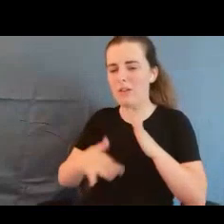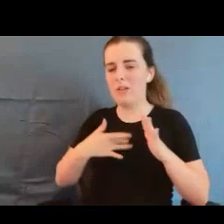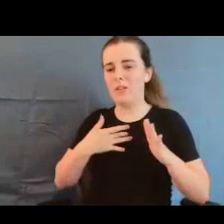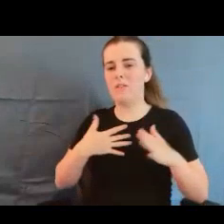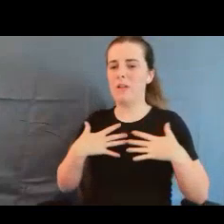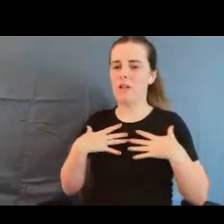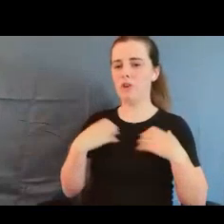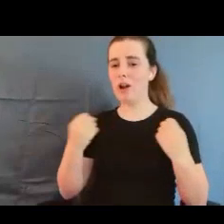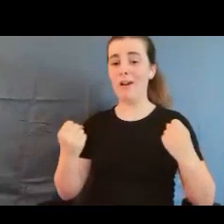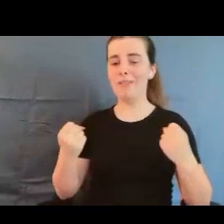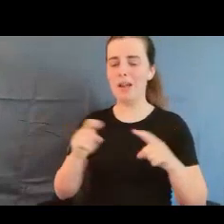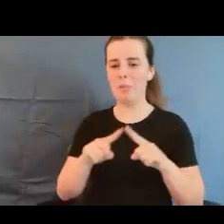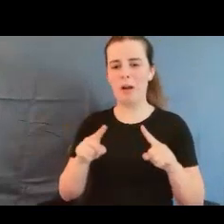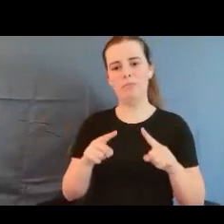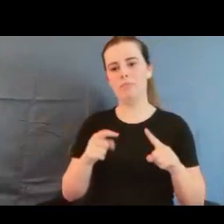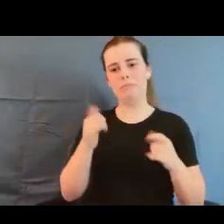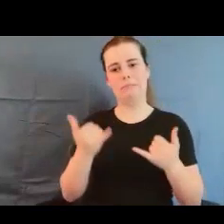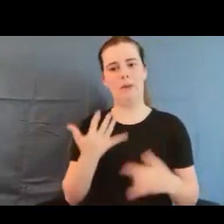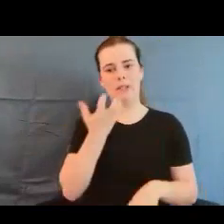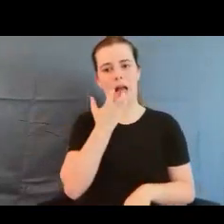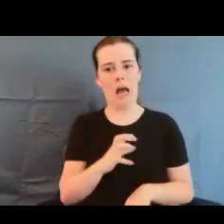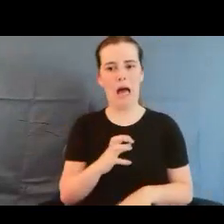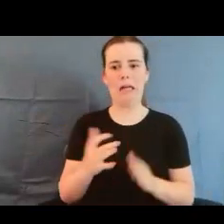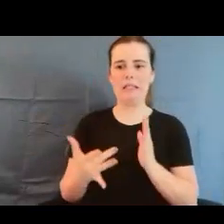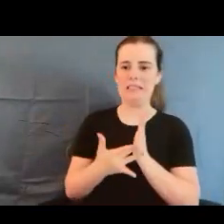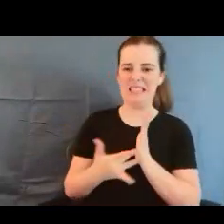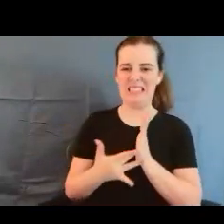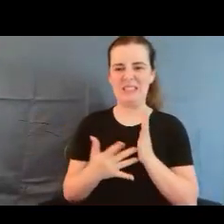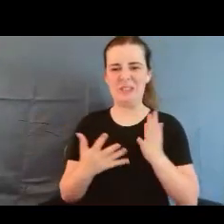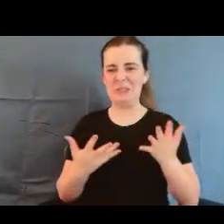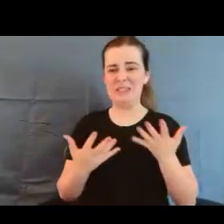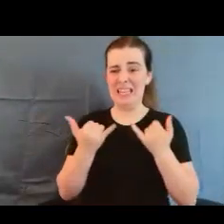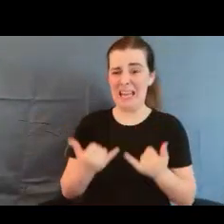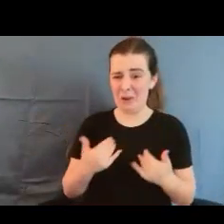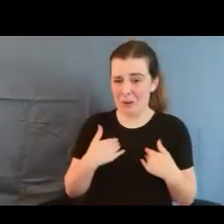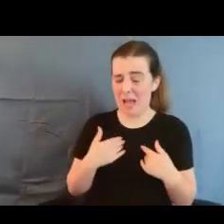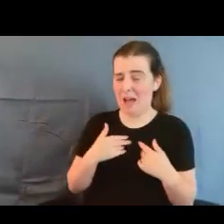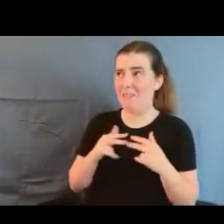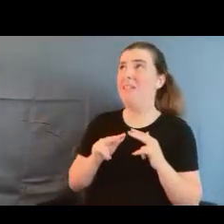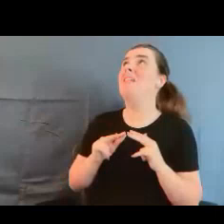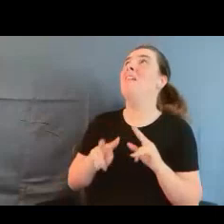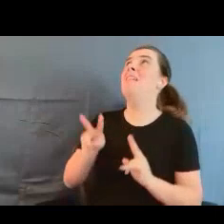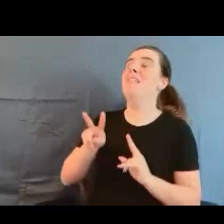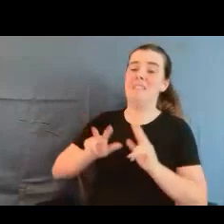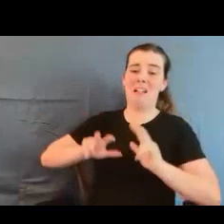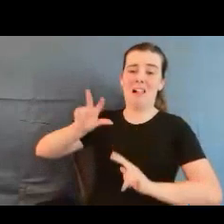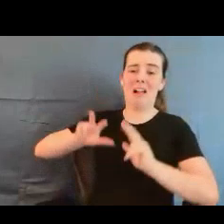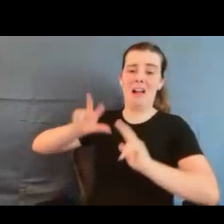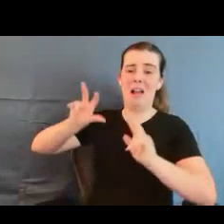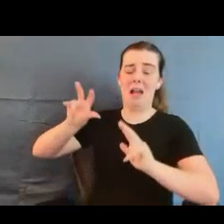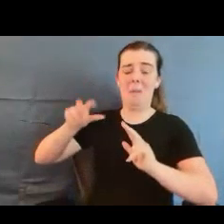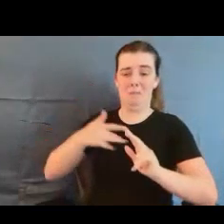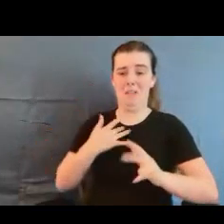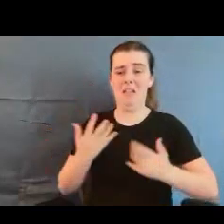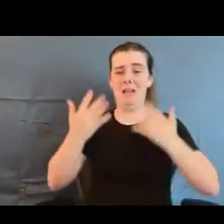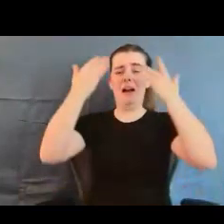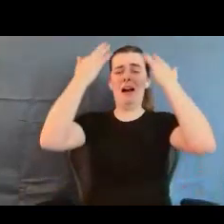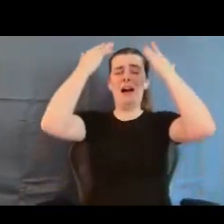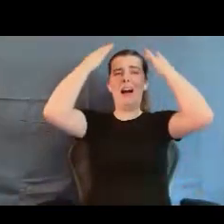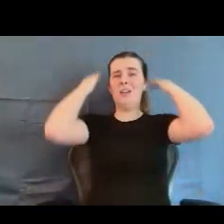it's now hot and it was a little bit technical. And then you have to do this big climb up again. I think people can get overwhelmed that wow, I'm only halfway through this